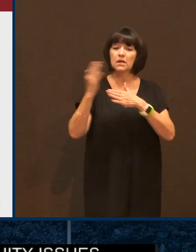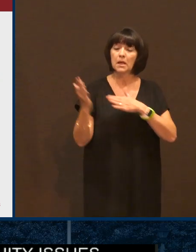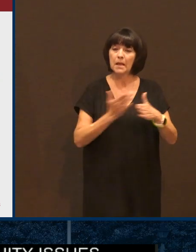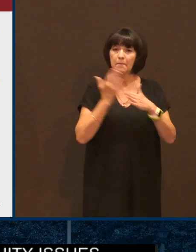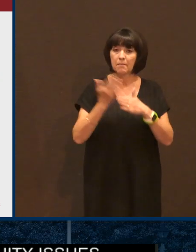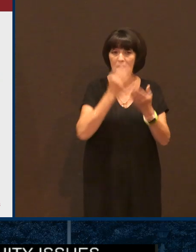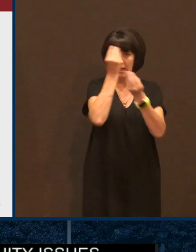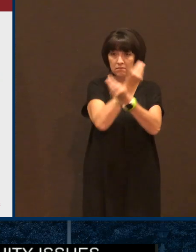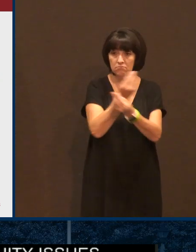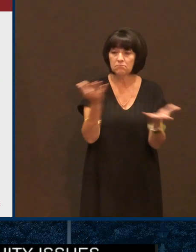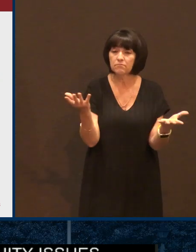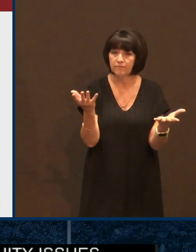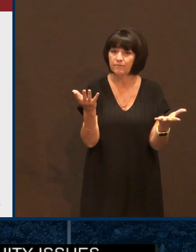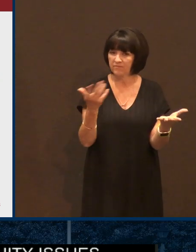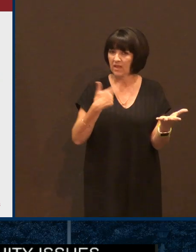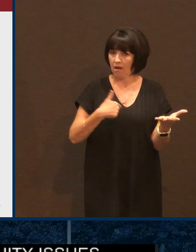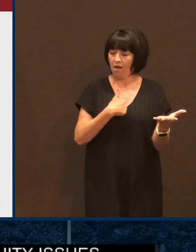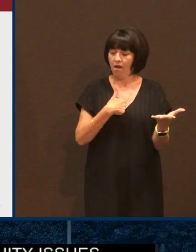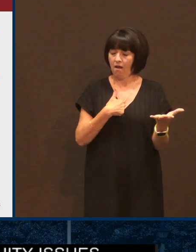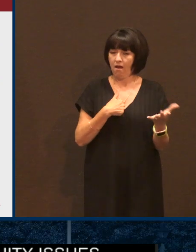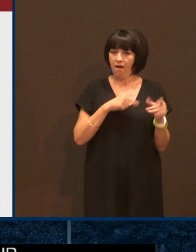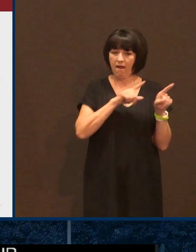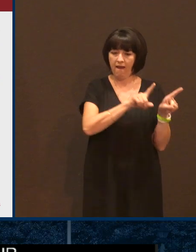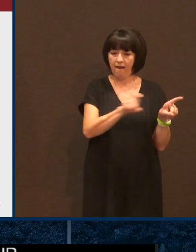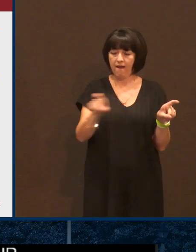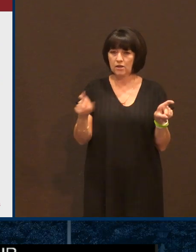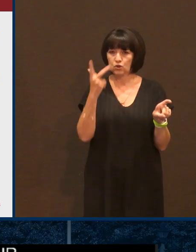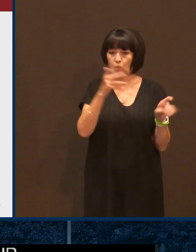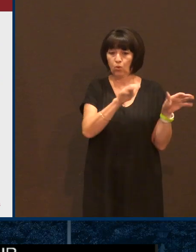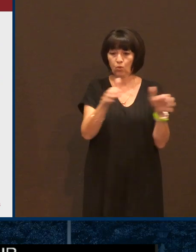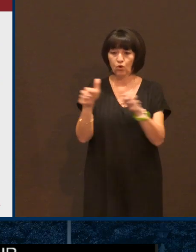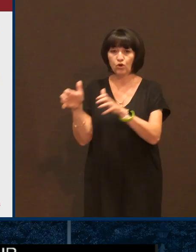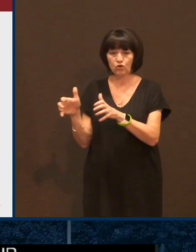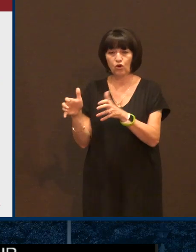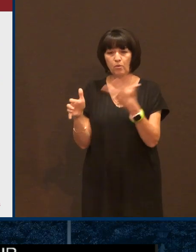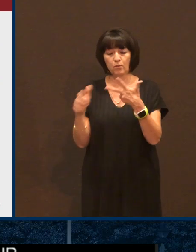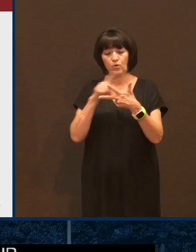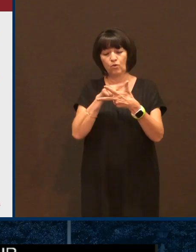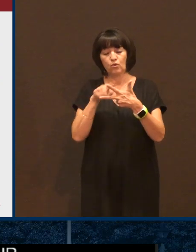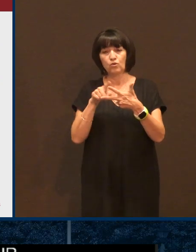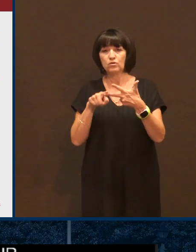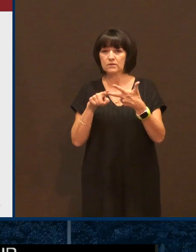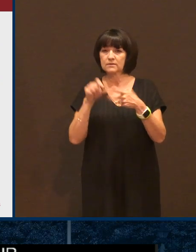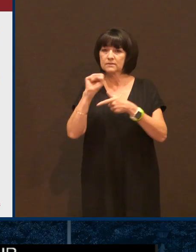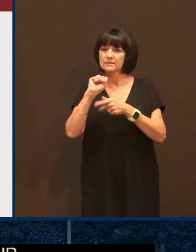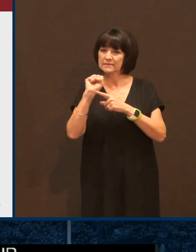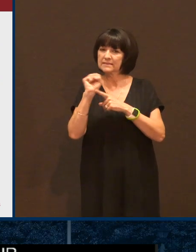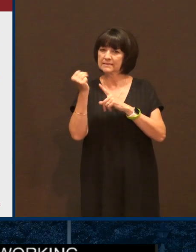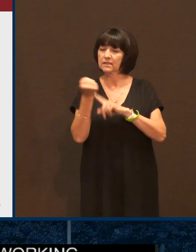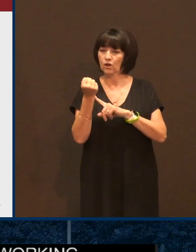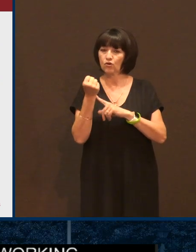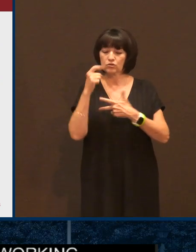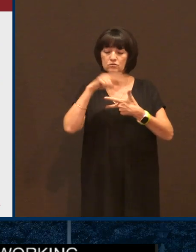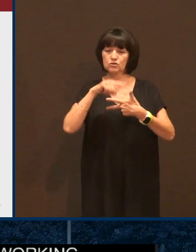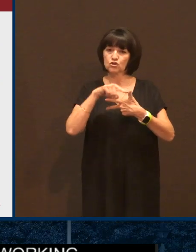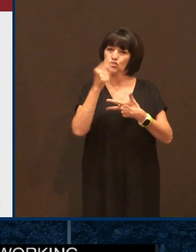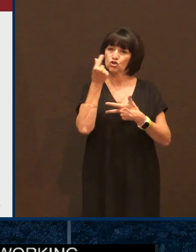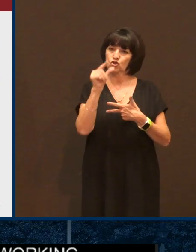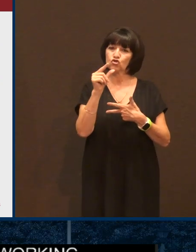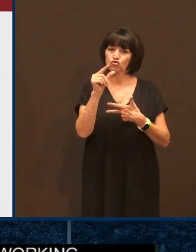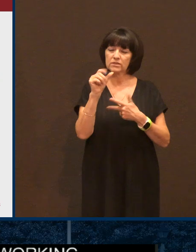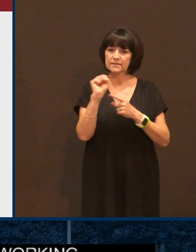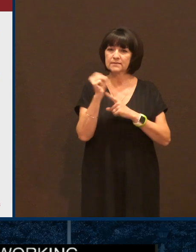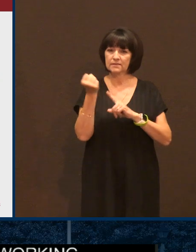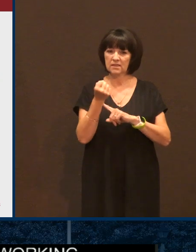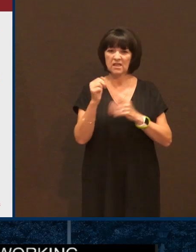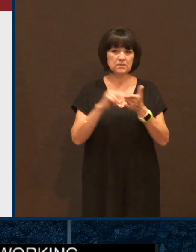actually asked these groups to address 3 scenarios. One, which we sometimes refer to as the green one or scenario 1, would have